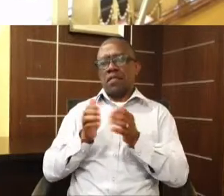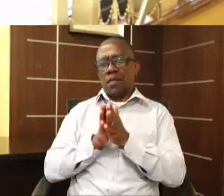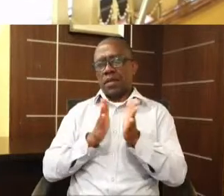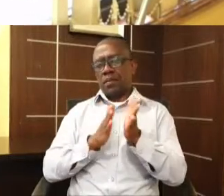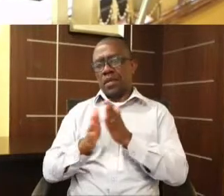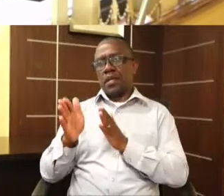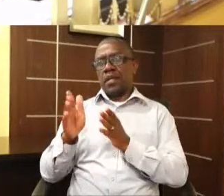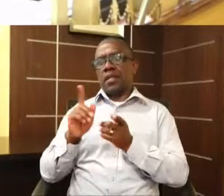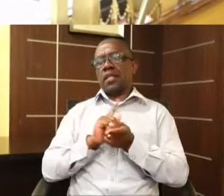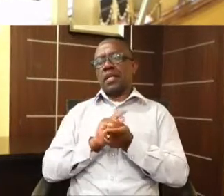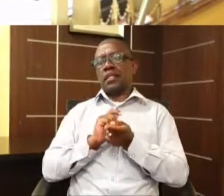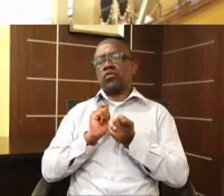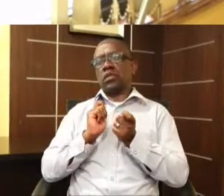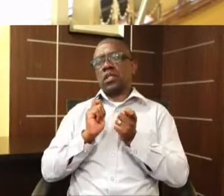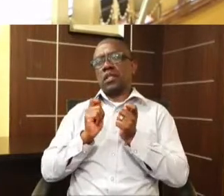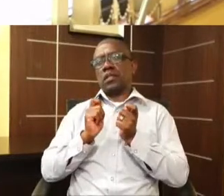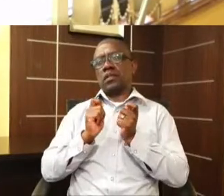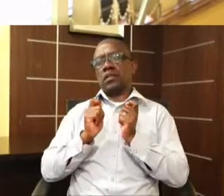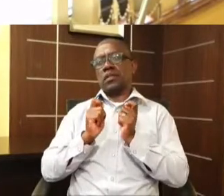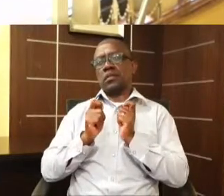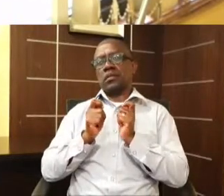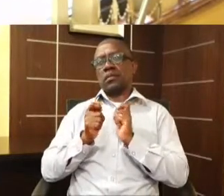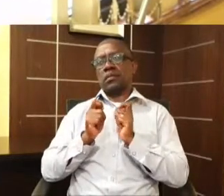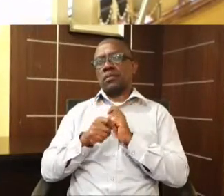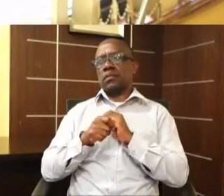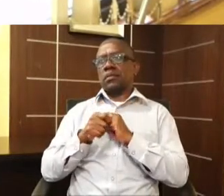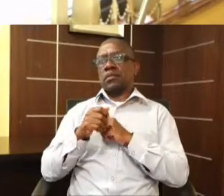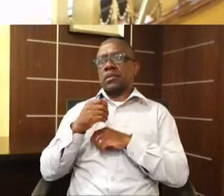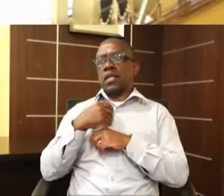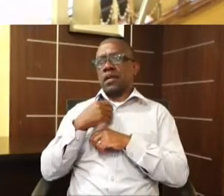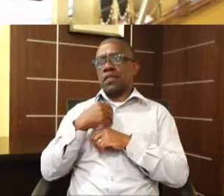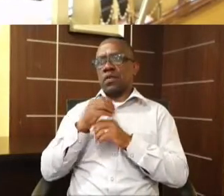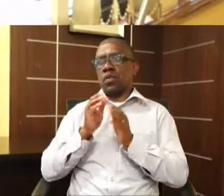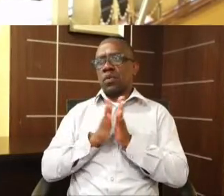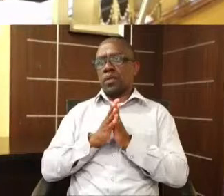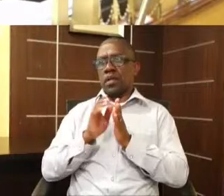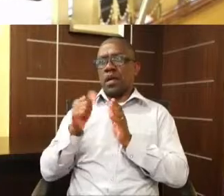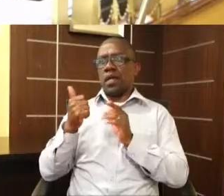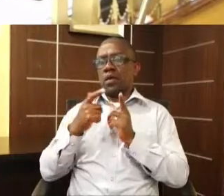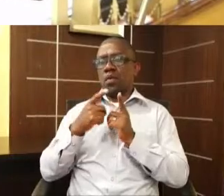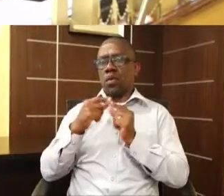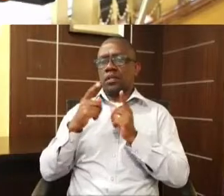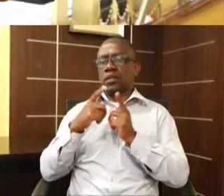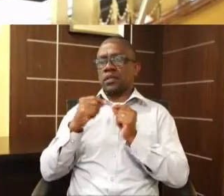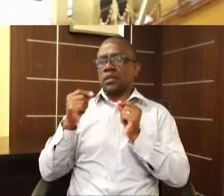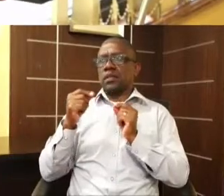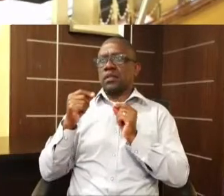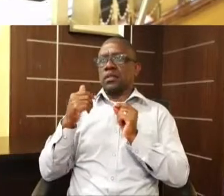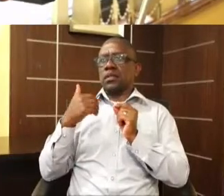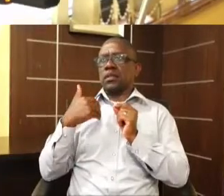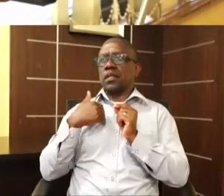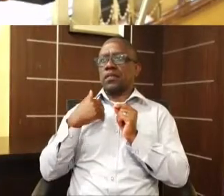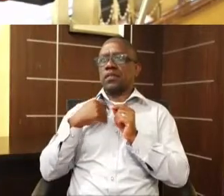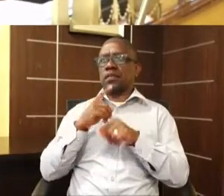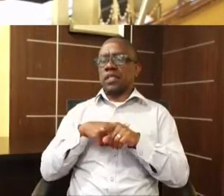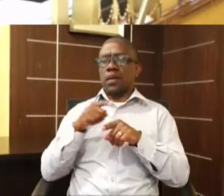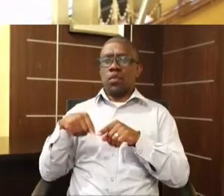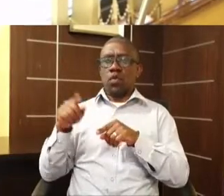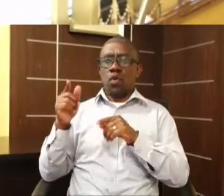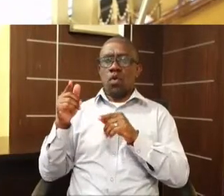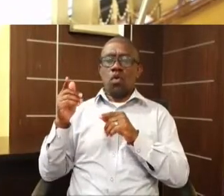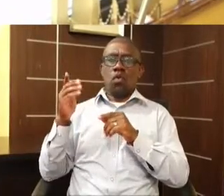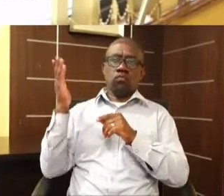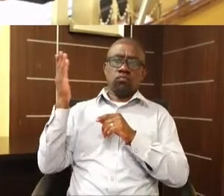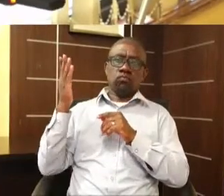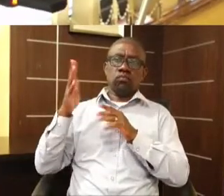then it moved to, I think, when some of the words that really used to come out when they were going to the field,